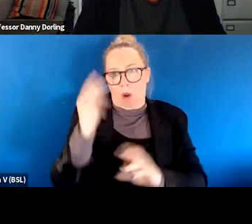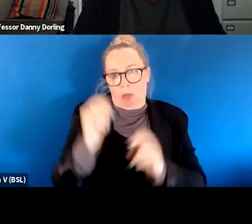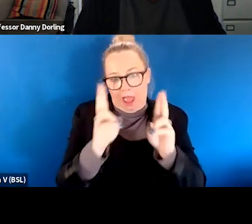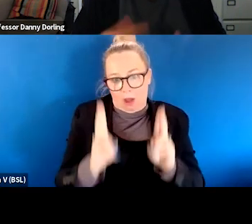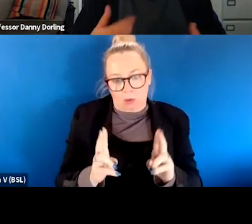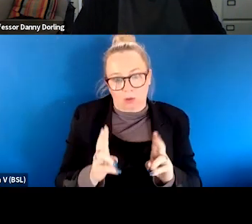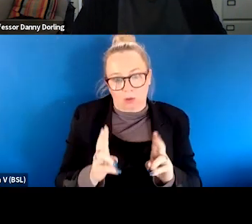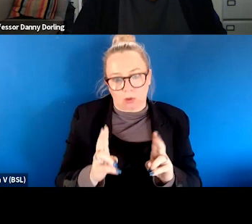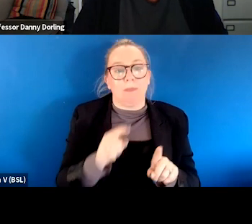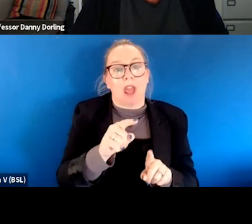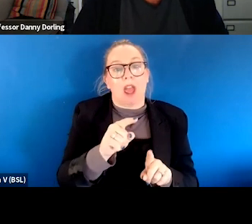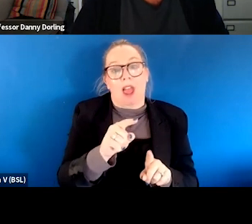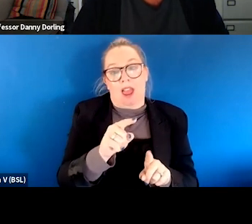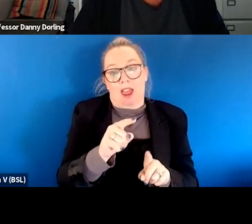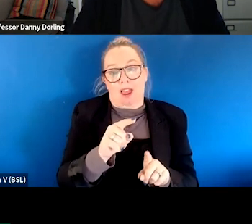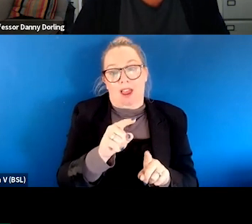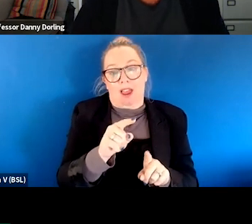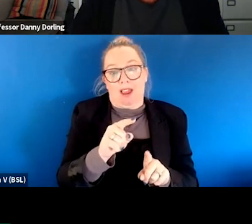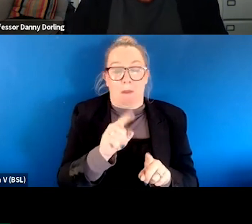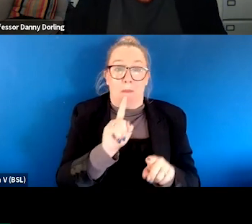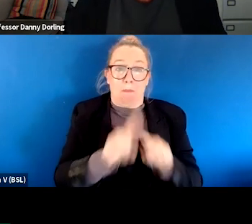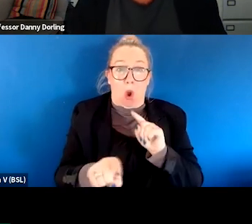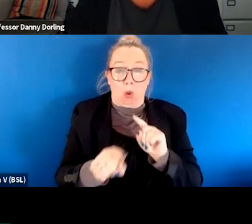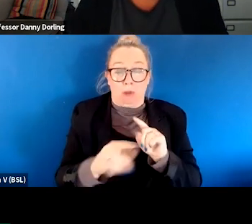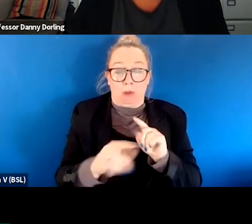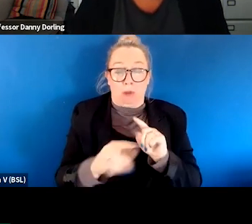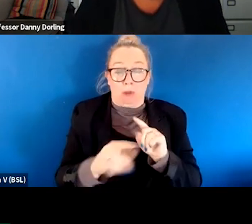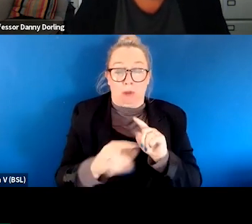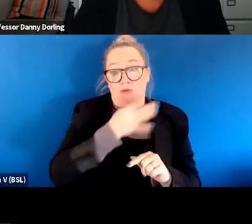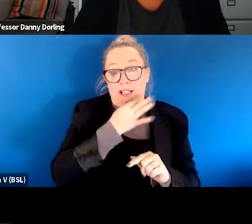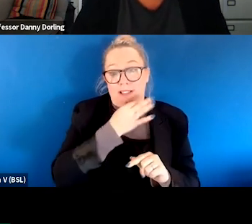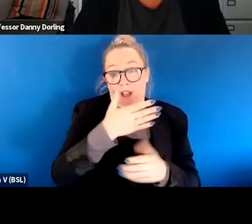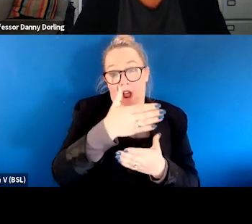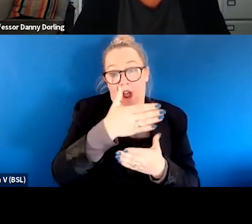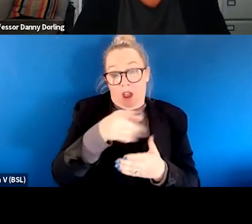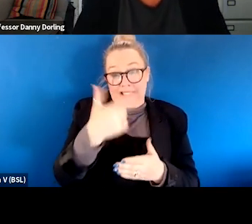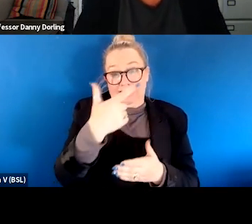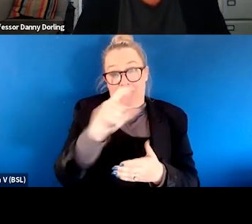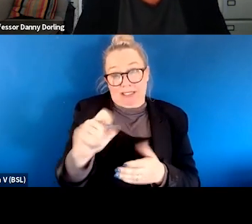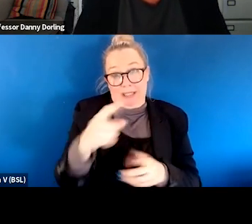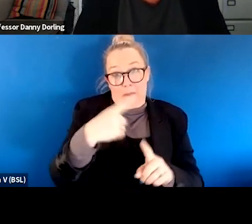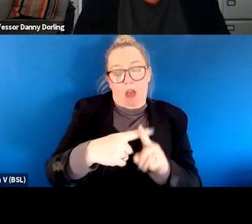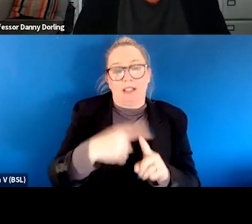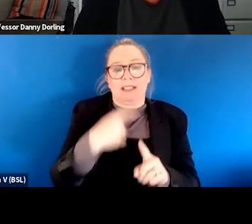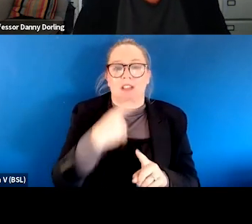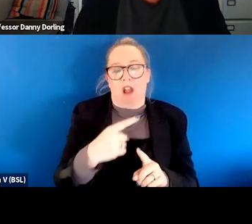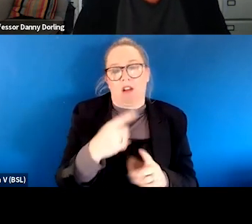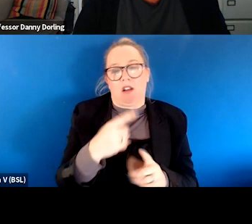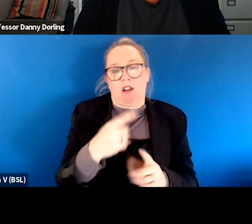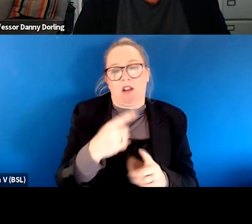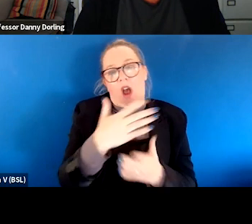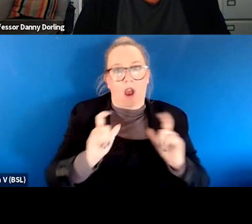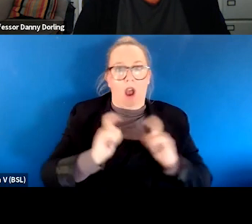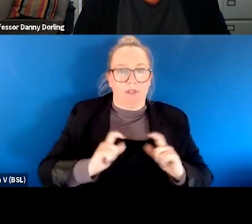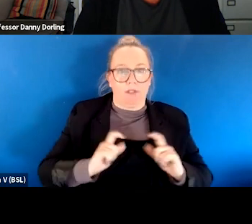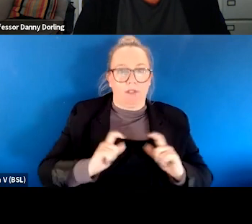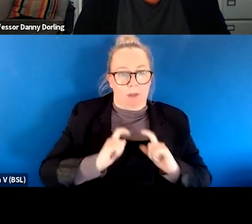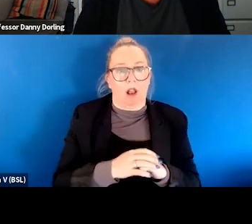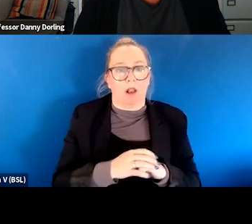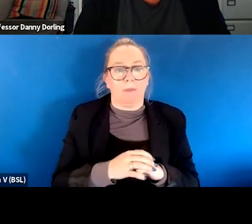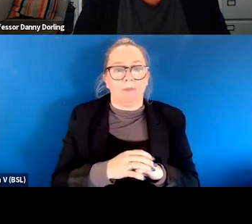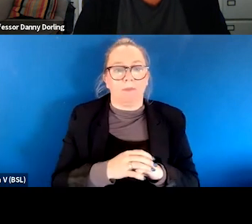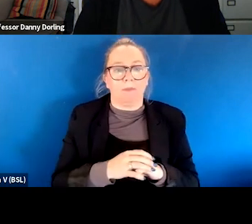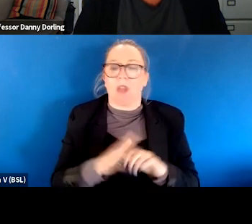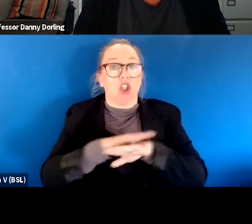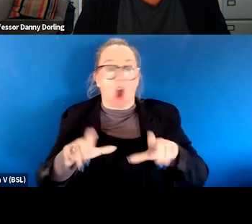oldest age group, those most at risk, less than half of them are comfortable, very comfortable. And the proportion who are uncomfortable